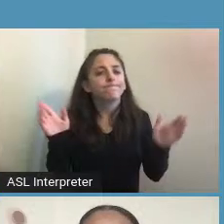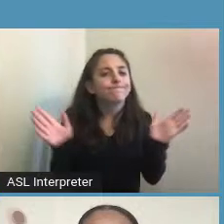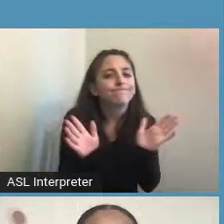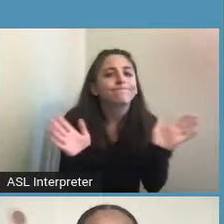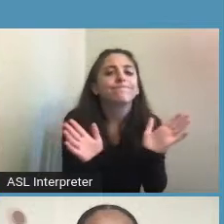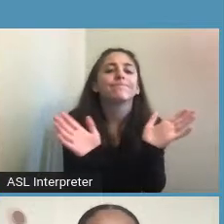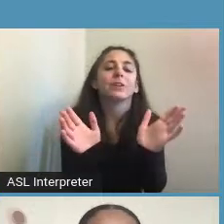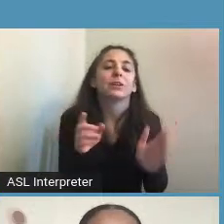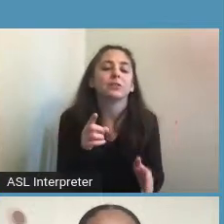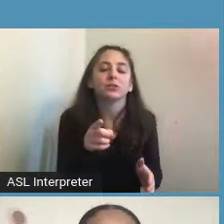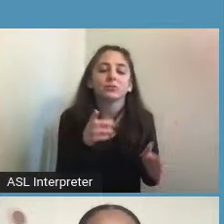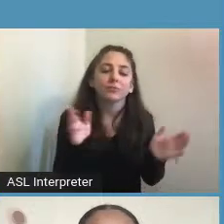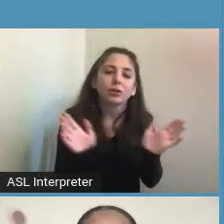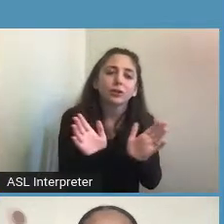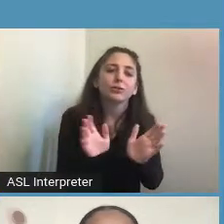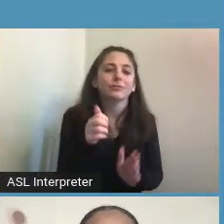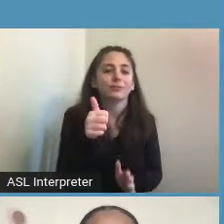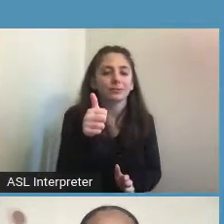too.